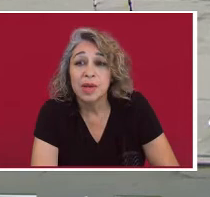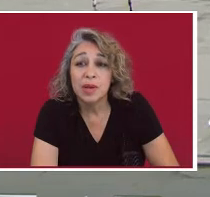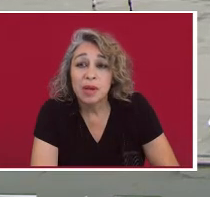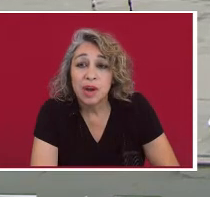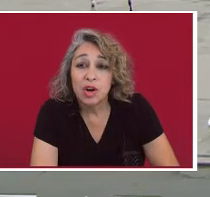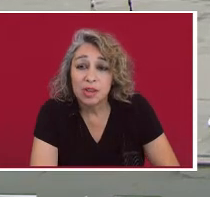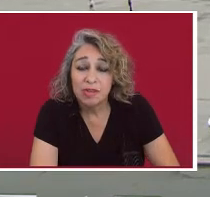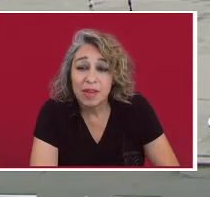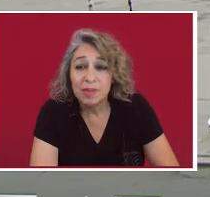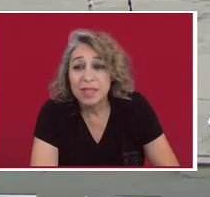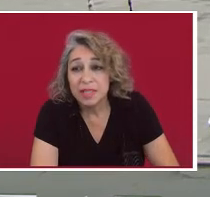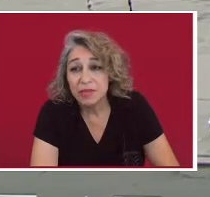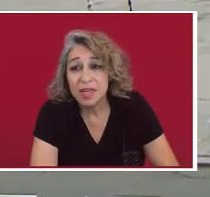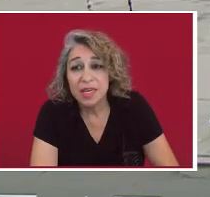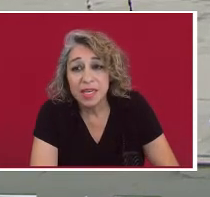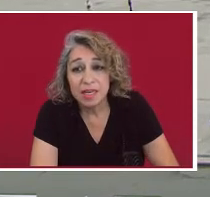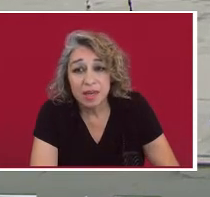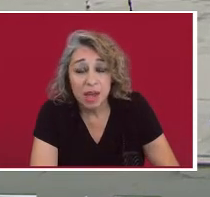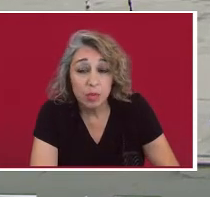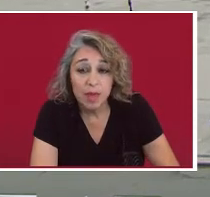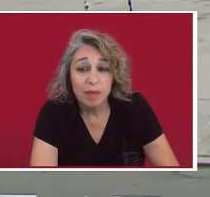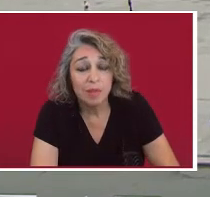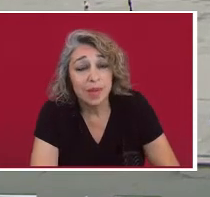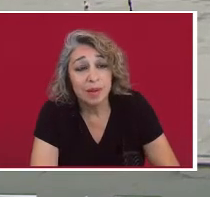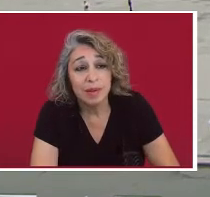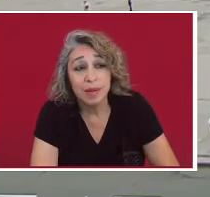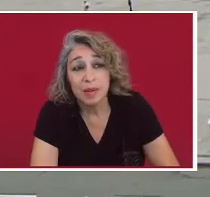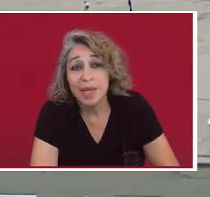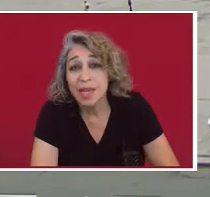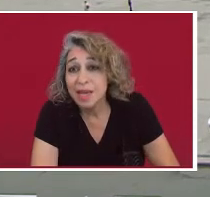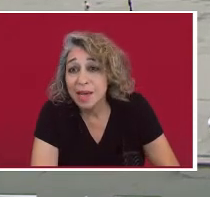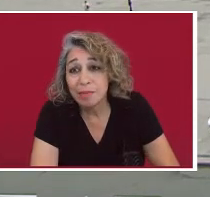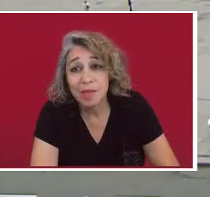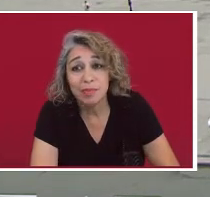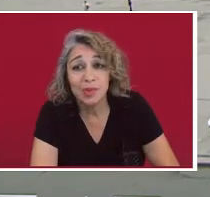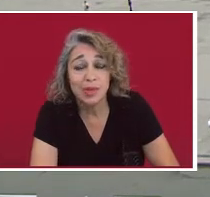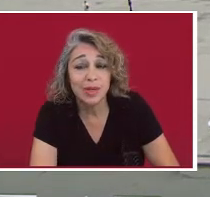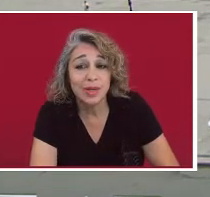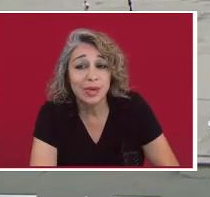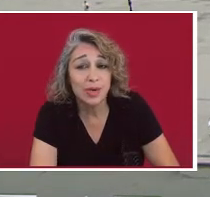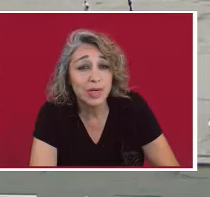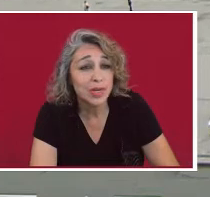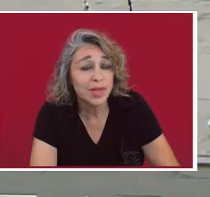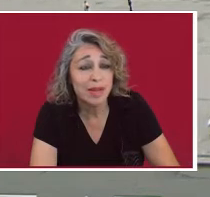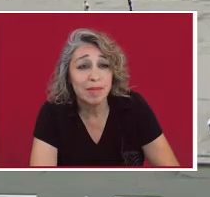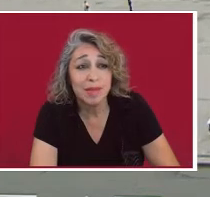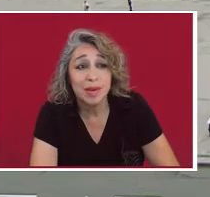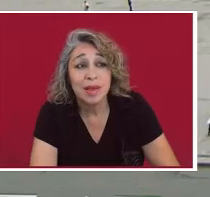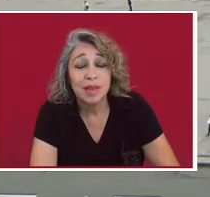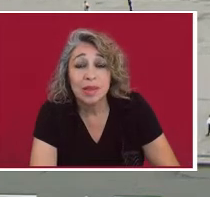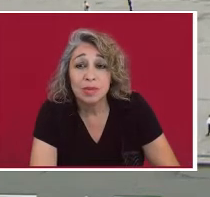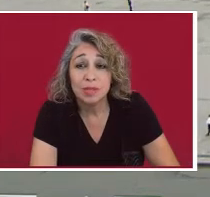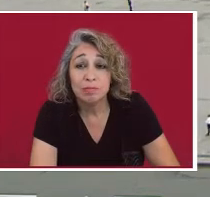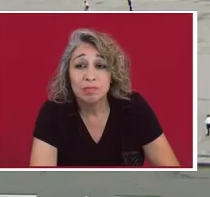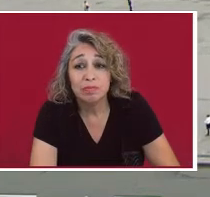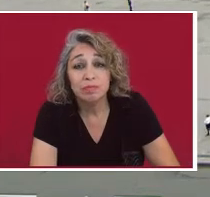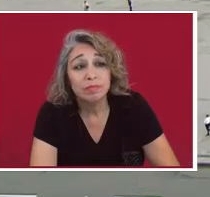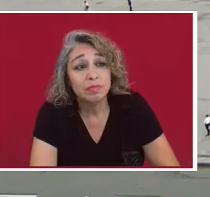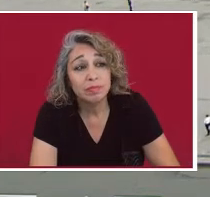would hurt their families if they didn't help them, and they would kidnap people and torture them, and there